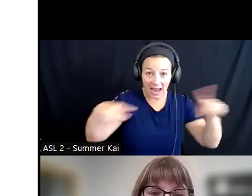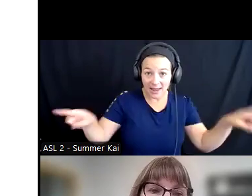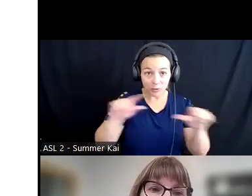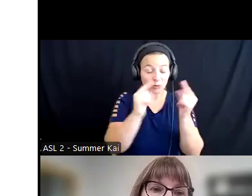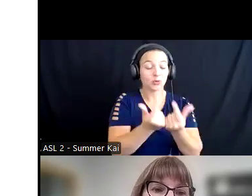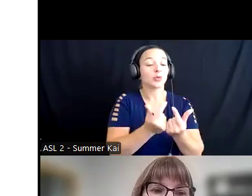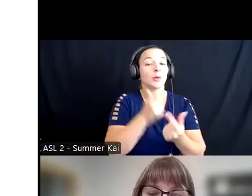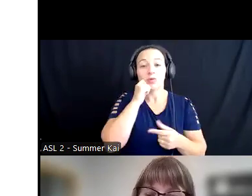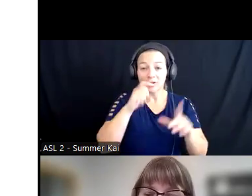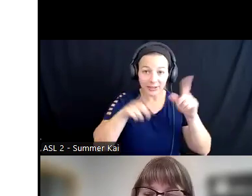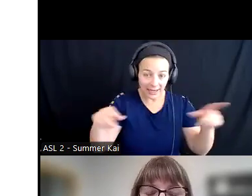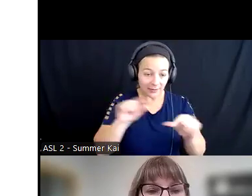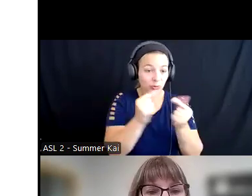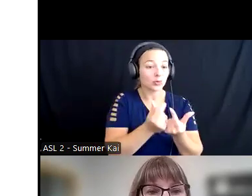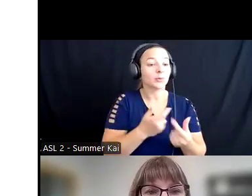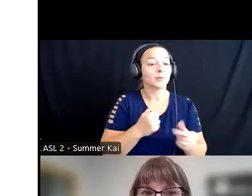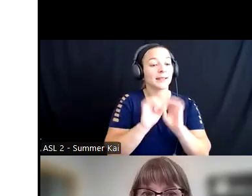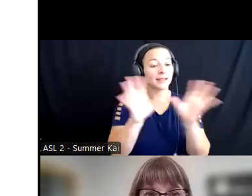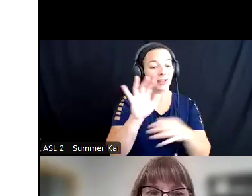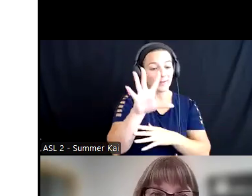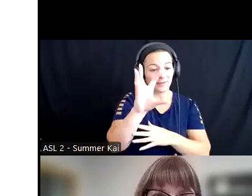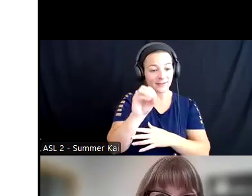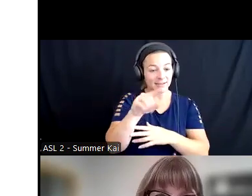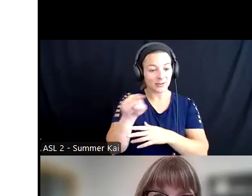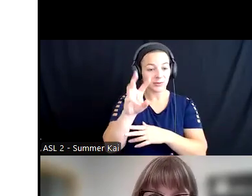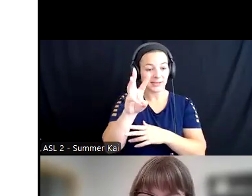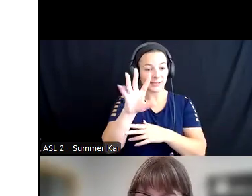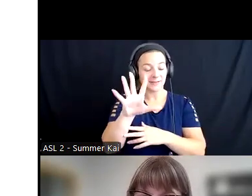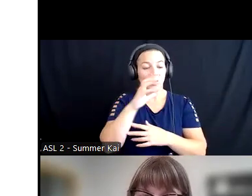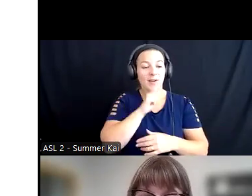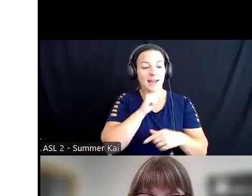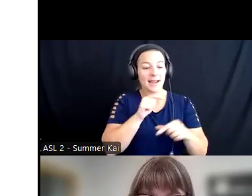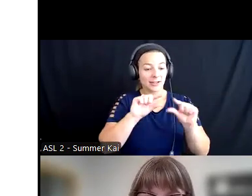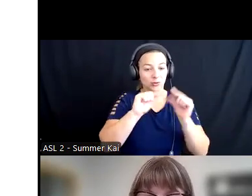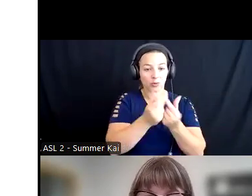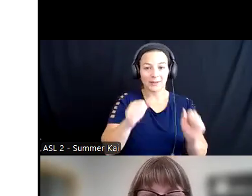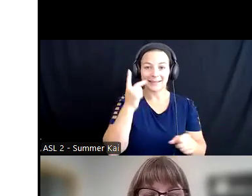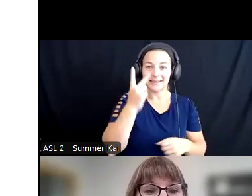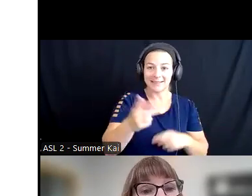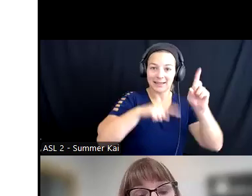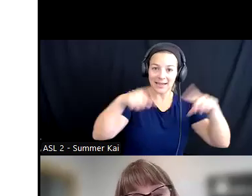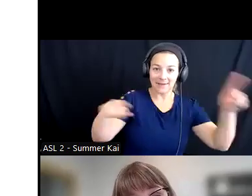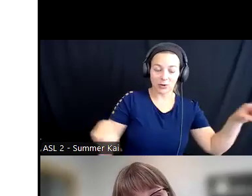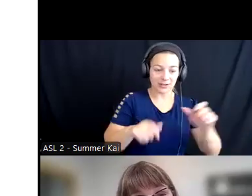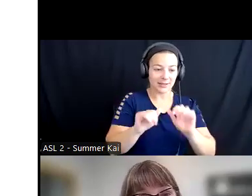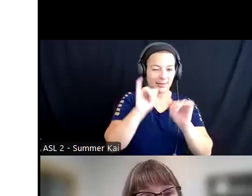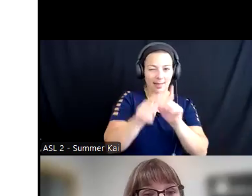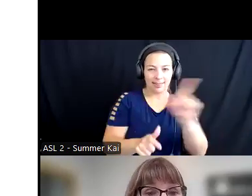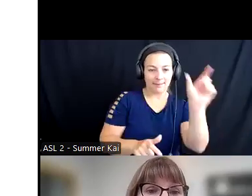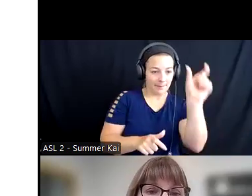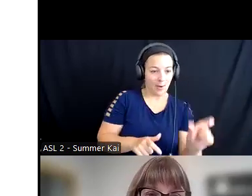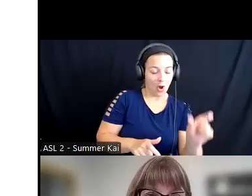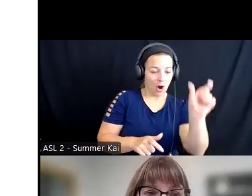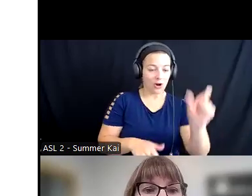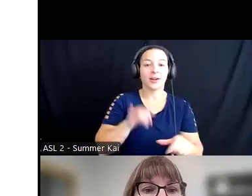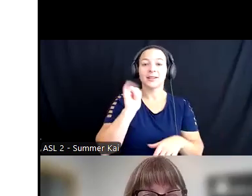particularly apparent in the 50 to 64 age group, which is the very first bar on your left. And as that group